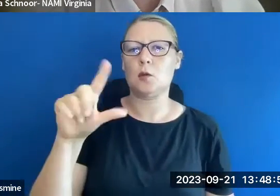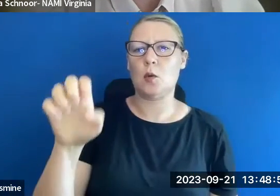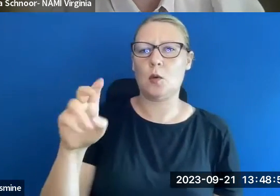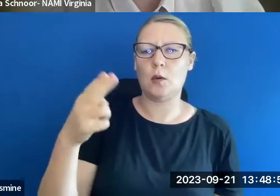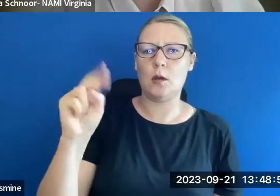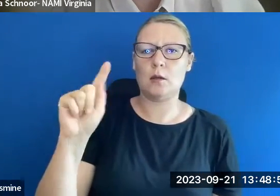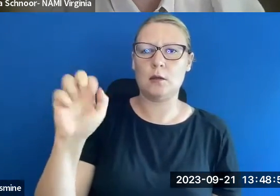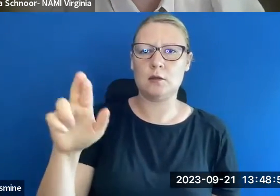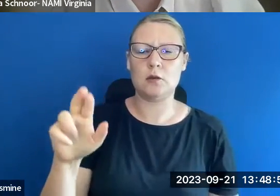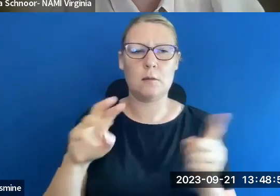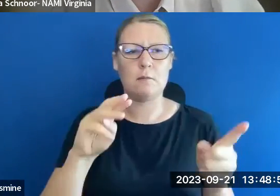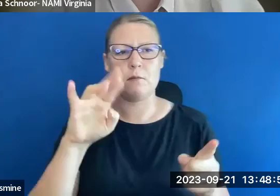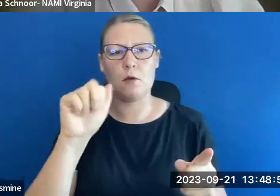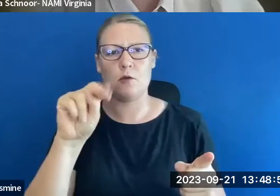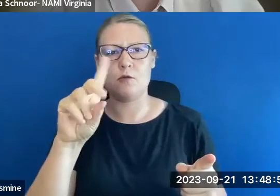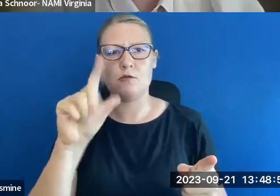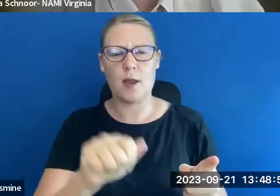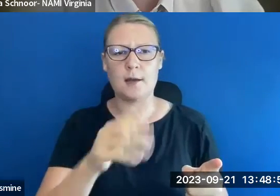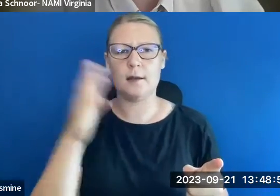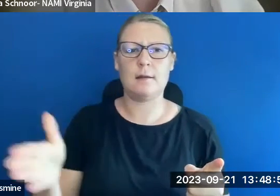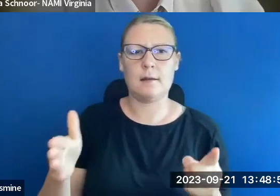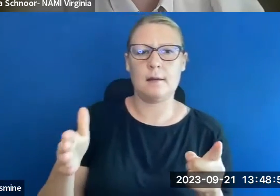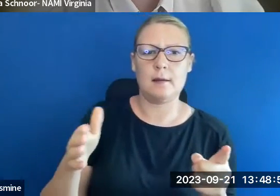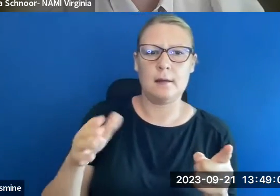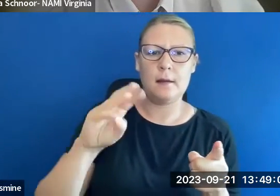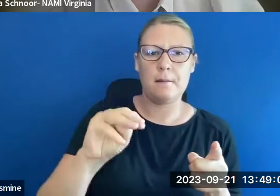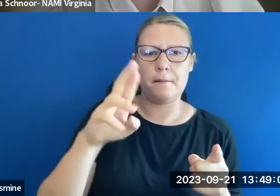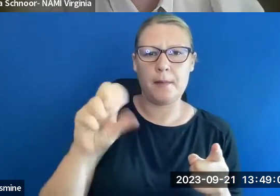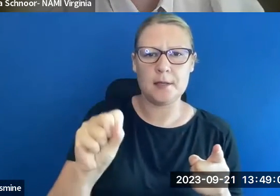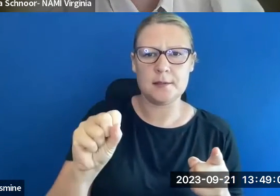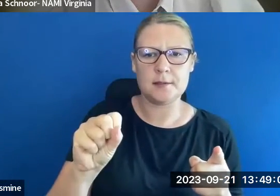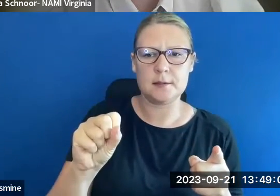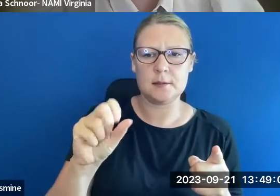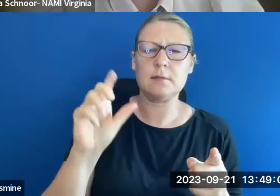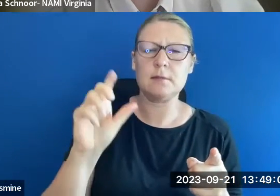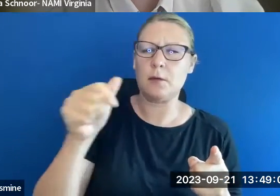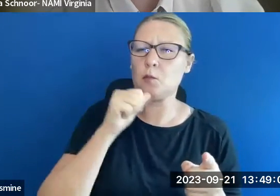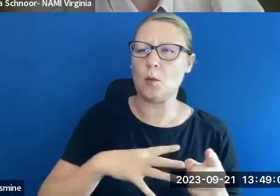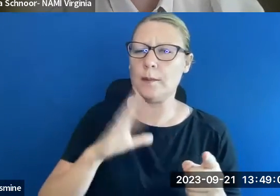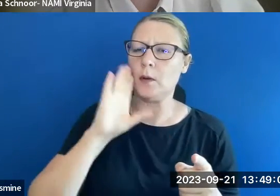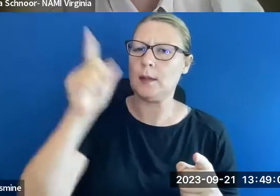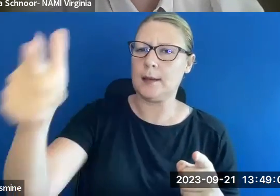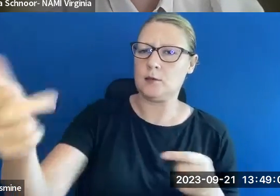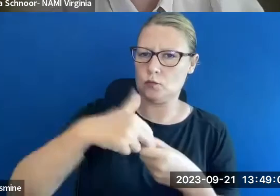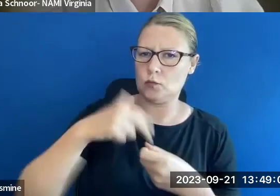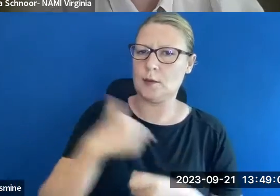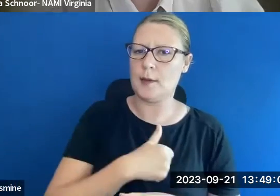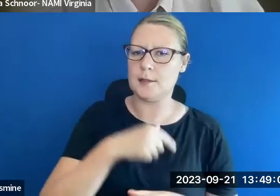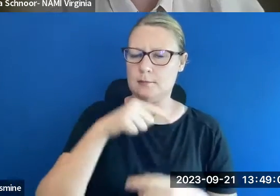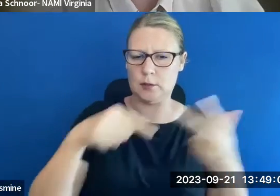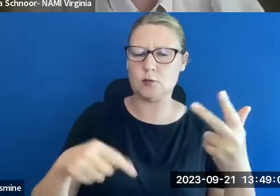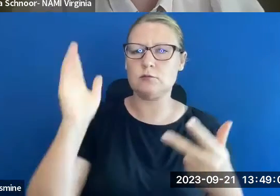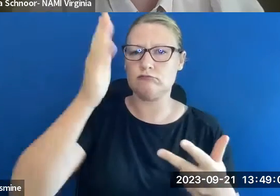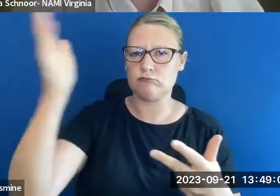Miranda Schnoor, and Julie Cabral. Ms. Cabral will join us when she's able. But before we get started, I'd like to set down a